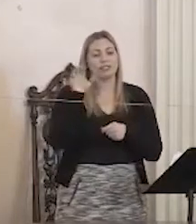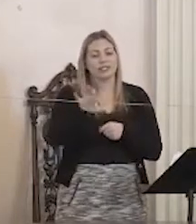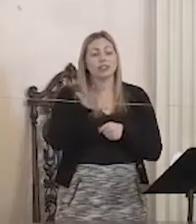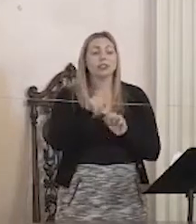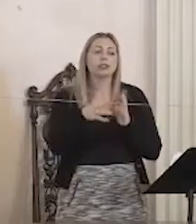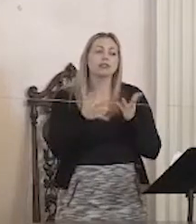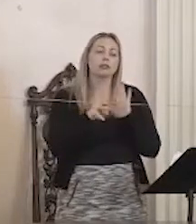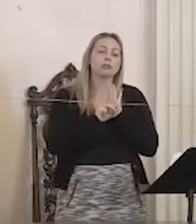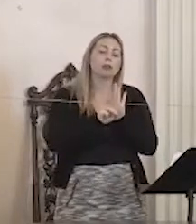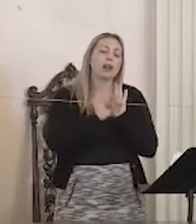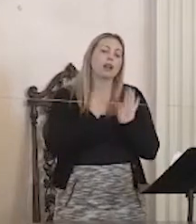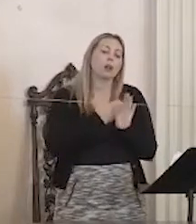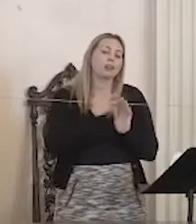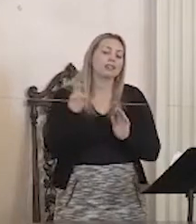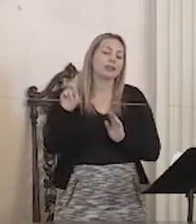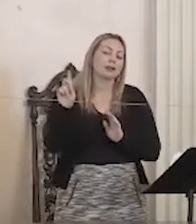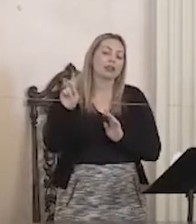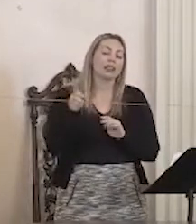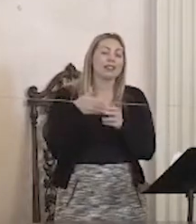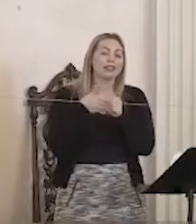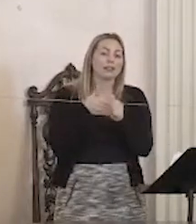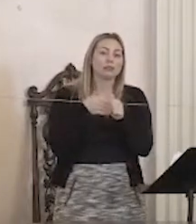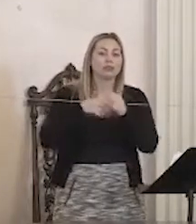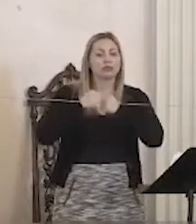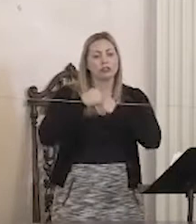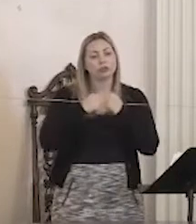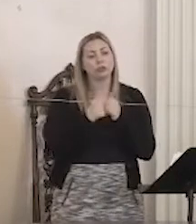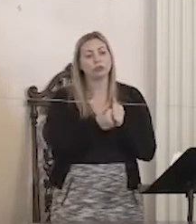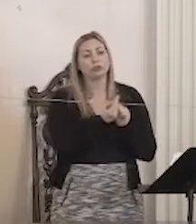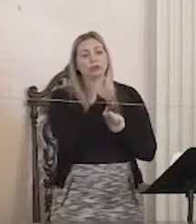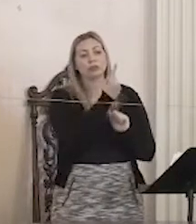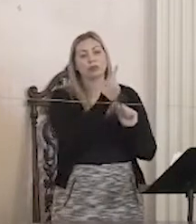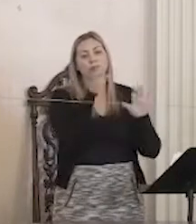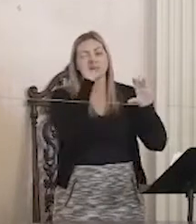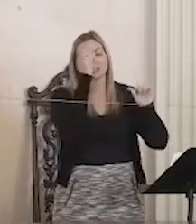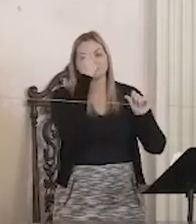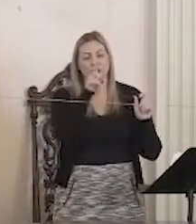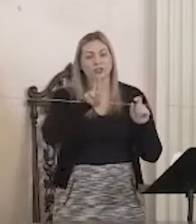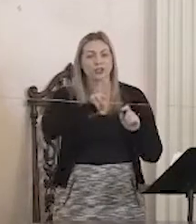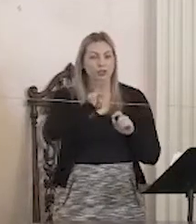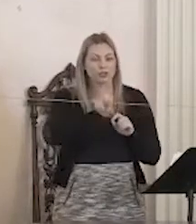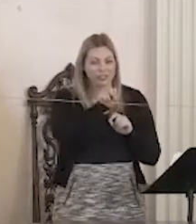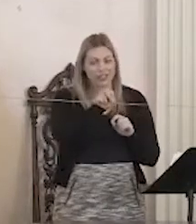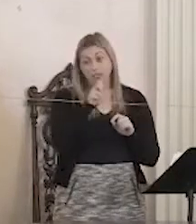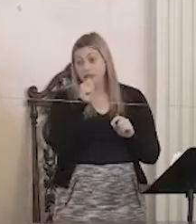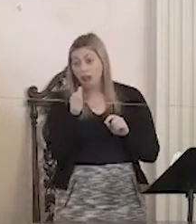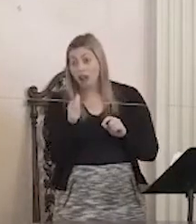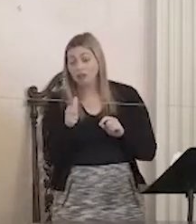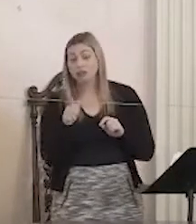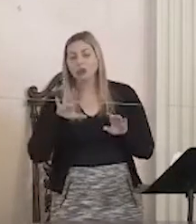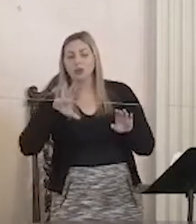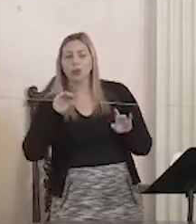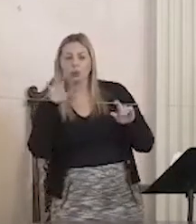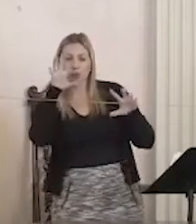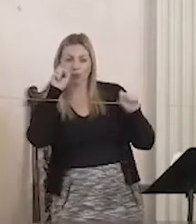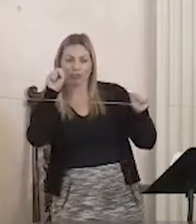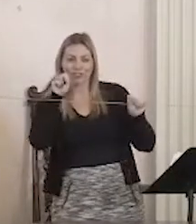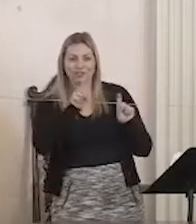It models our democratic leadership structure with one president of the United States, not